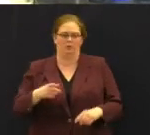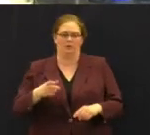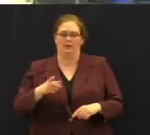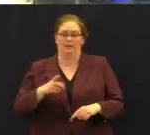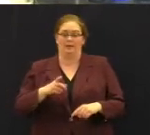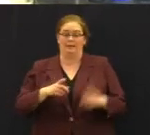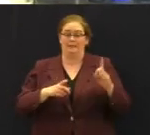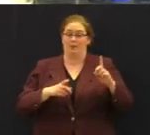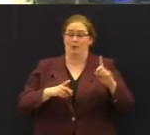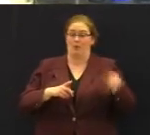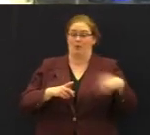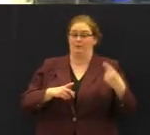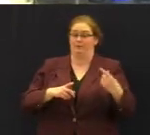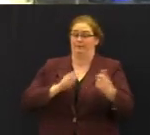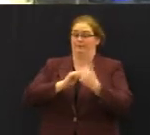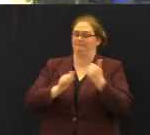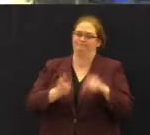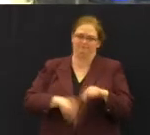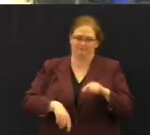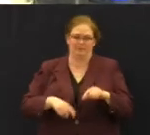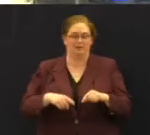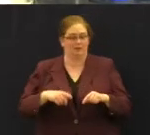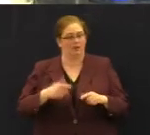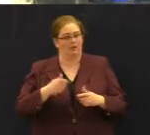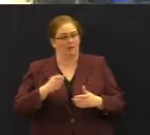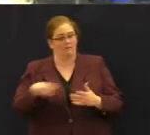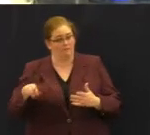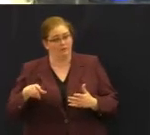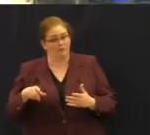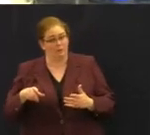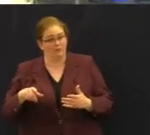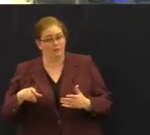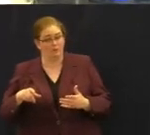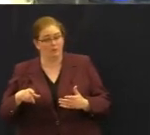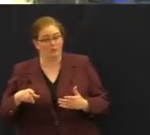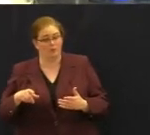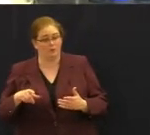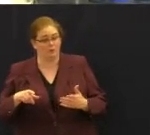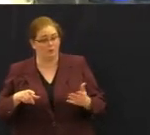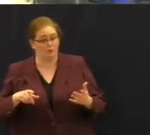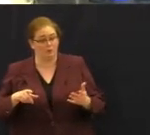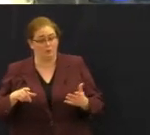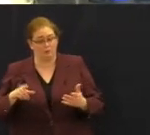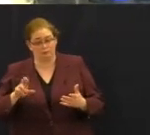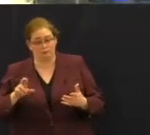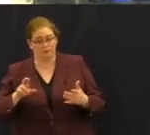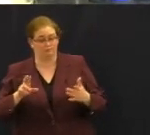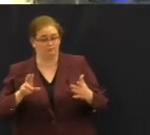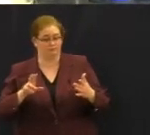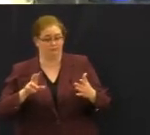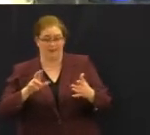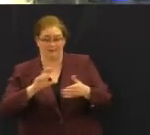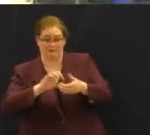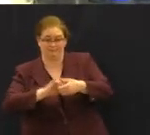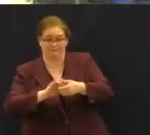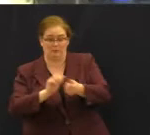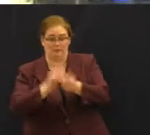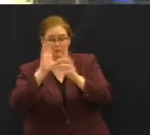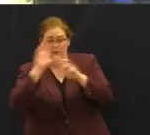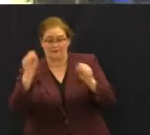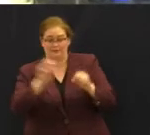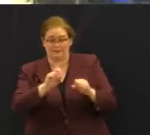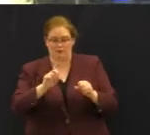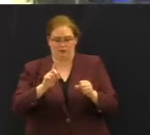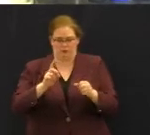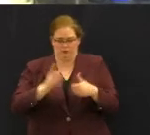Democratic votes, but Republicans are going to have to work with the president and the Democrats to try to make something